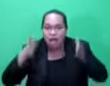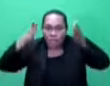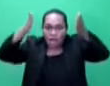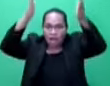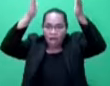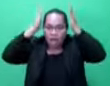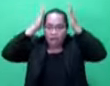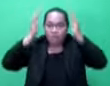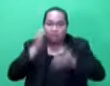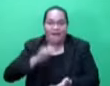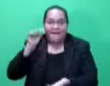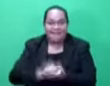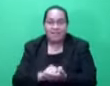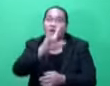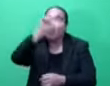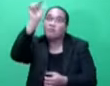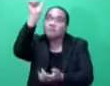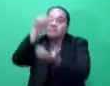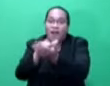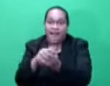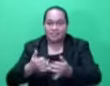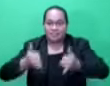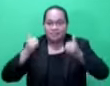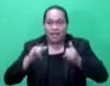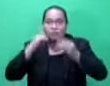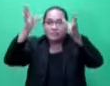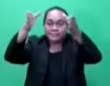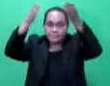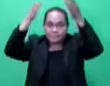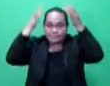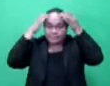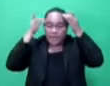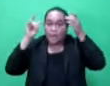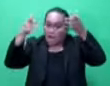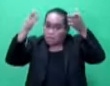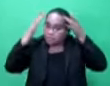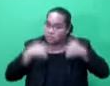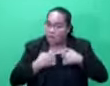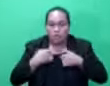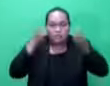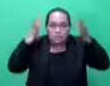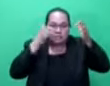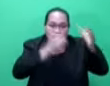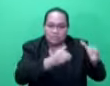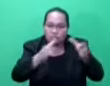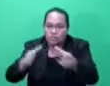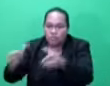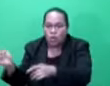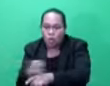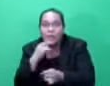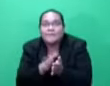righteousness, which the Lord, the righteous judge, will give me on the day, and not only to me, but also to all who have loved his